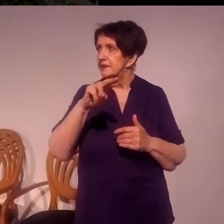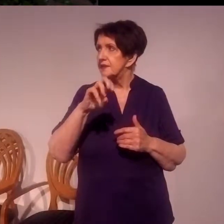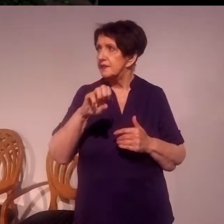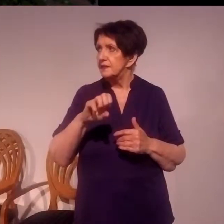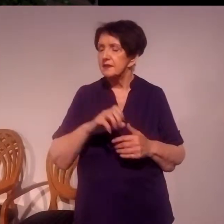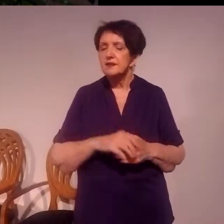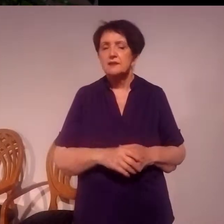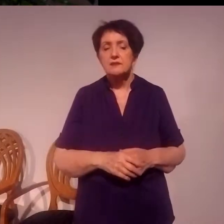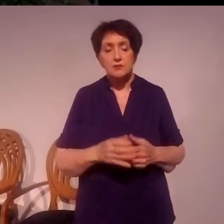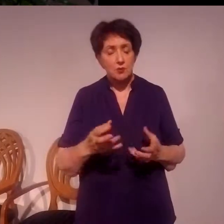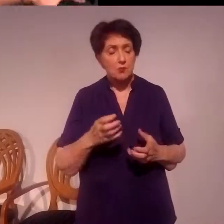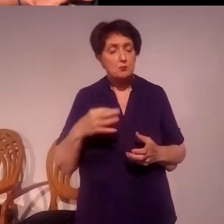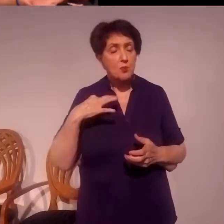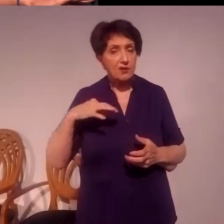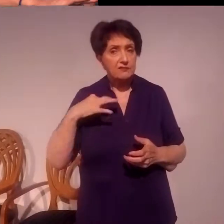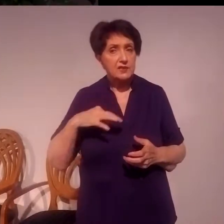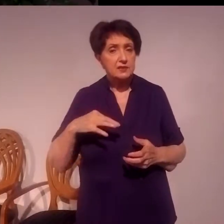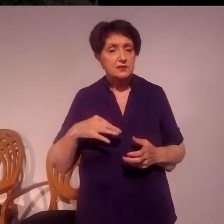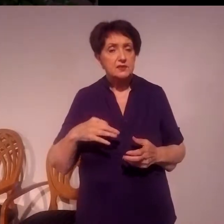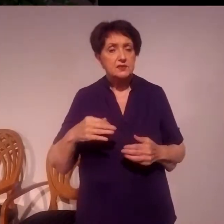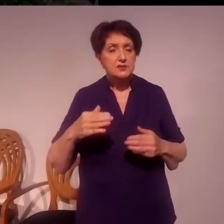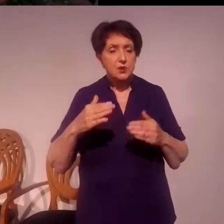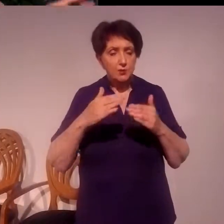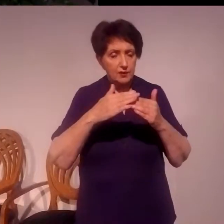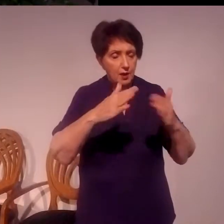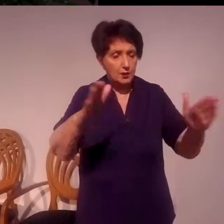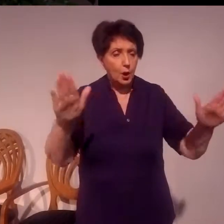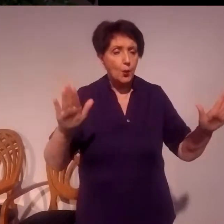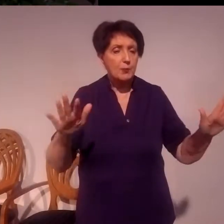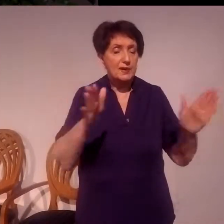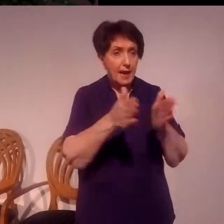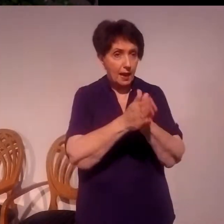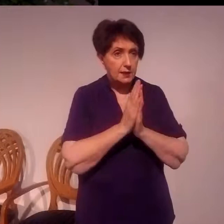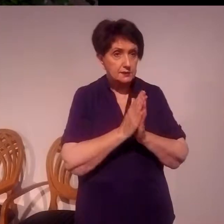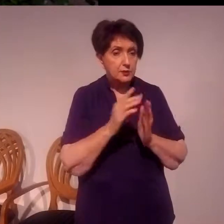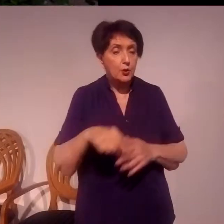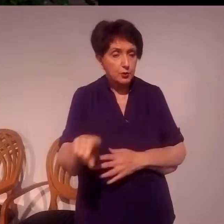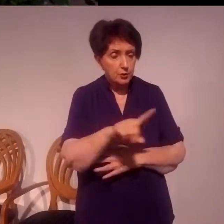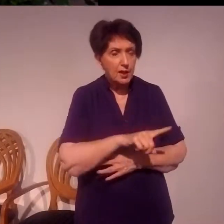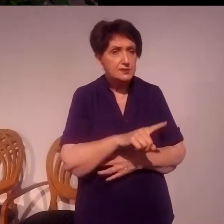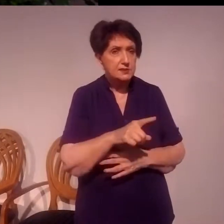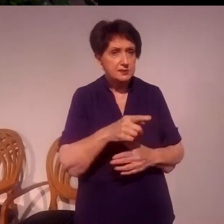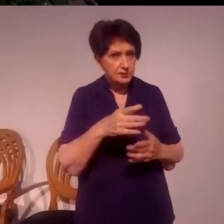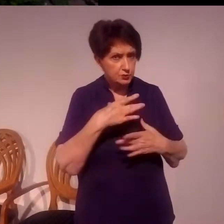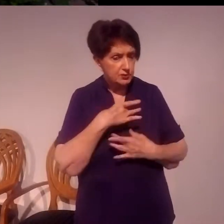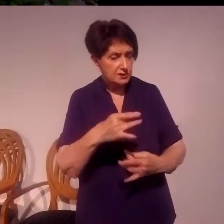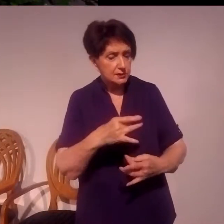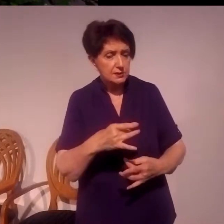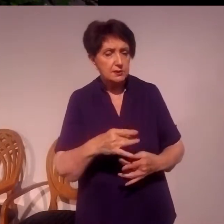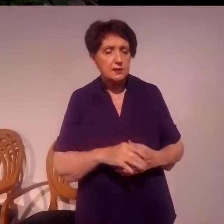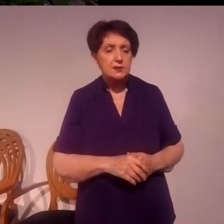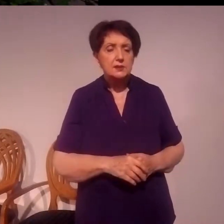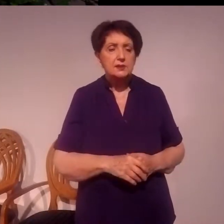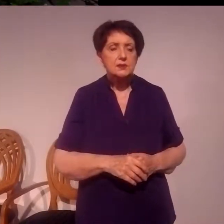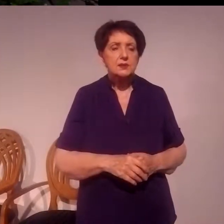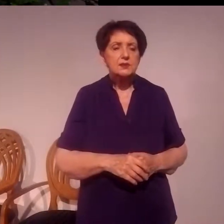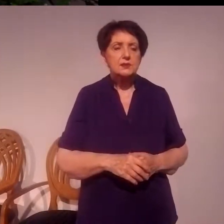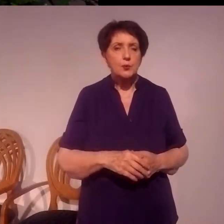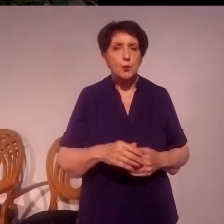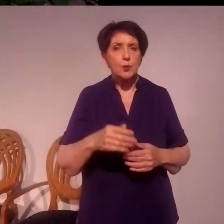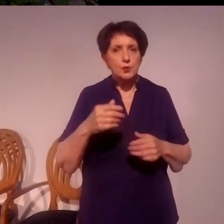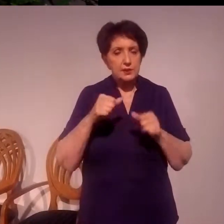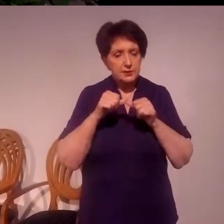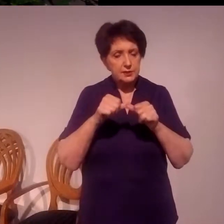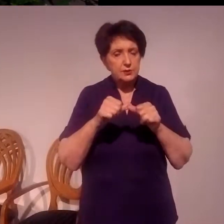they decided to do this open ask. Are y'all interested? And this open ask lasts through September,